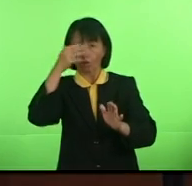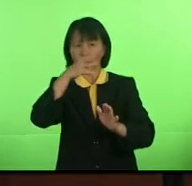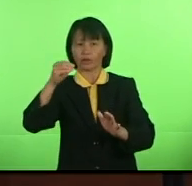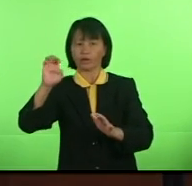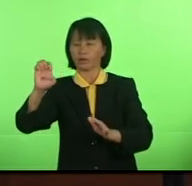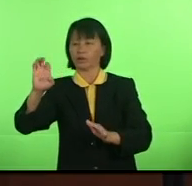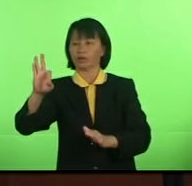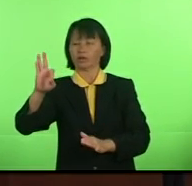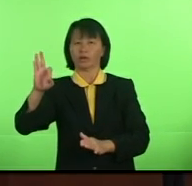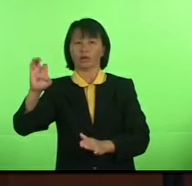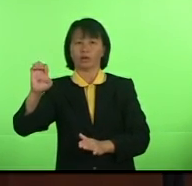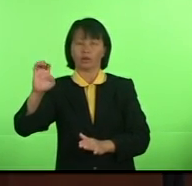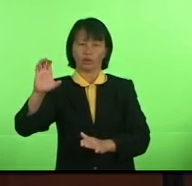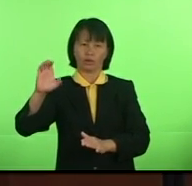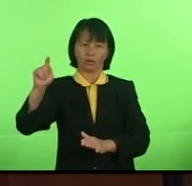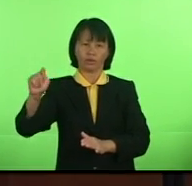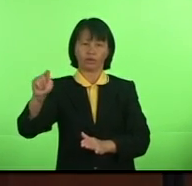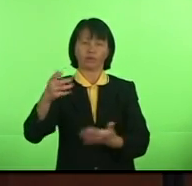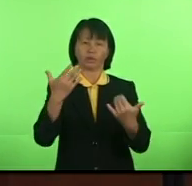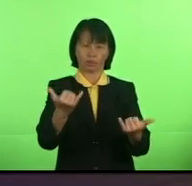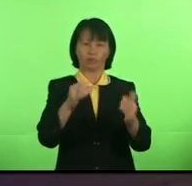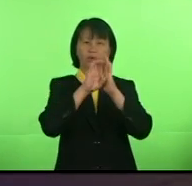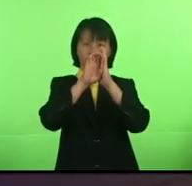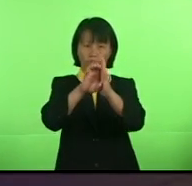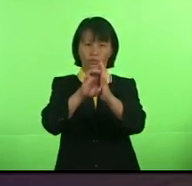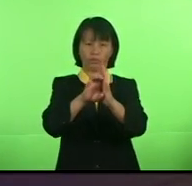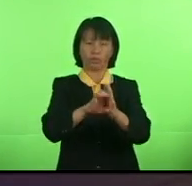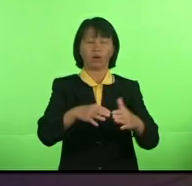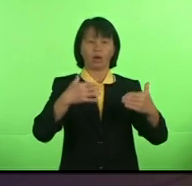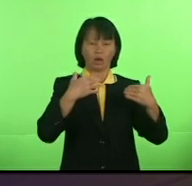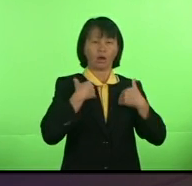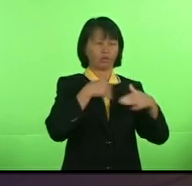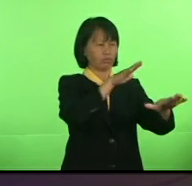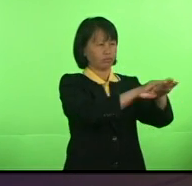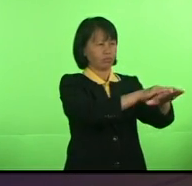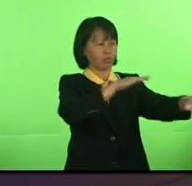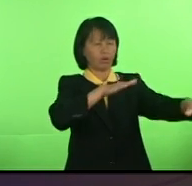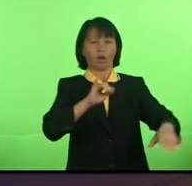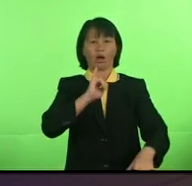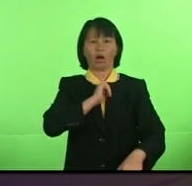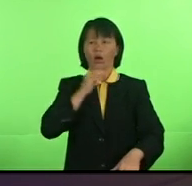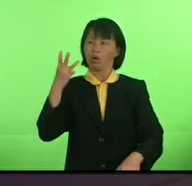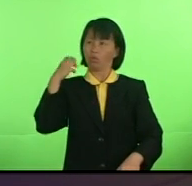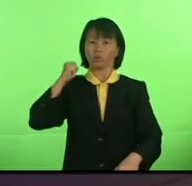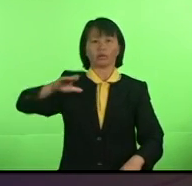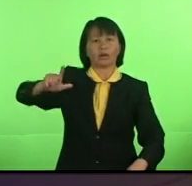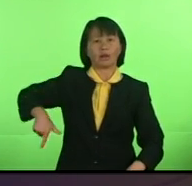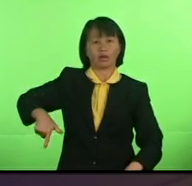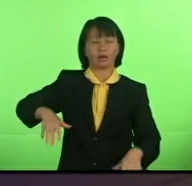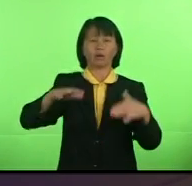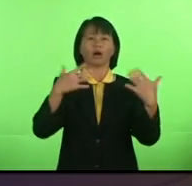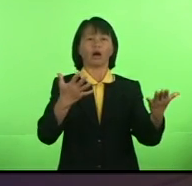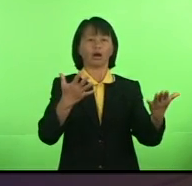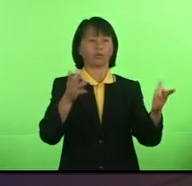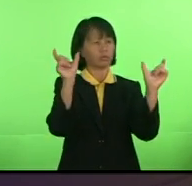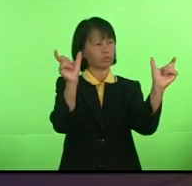effect relationship. For example, let's look here. There was a traffic jam. I was late. So how do you beautify these